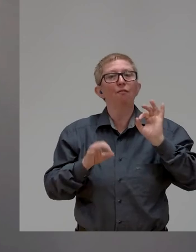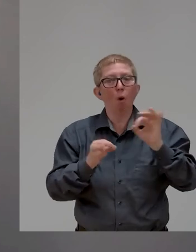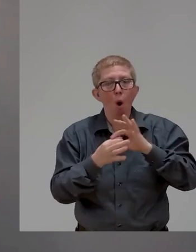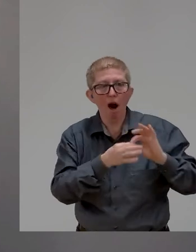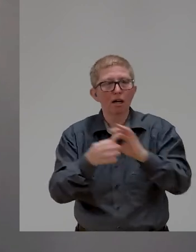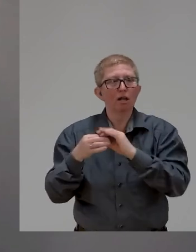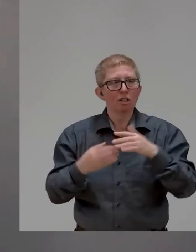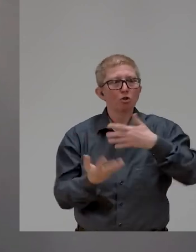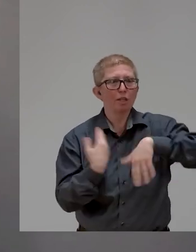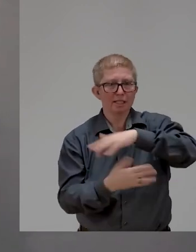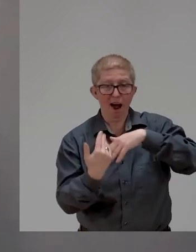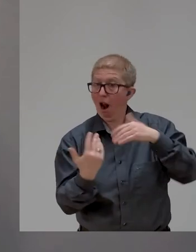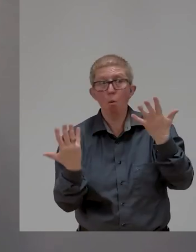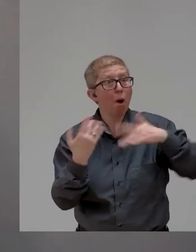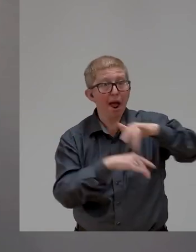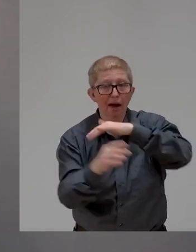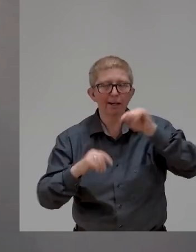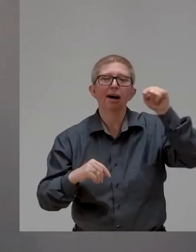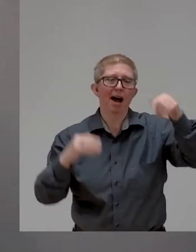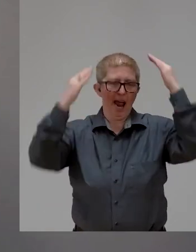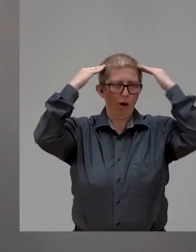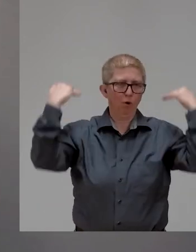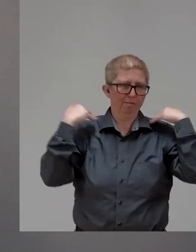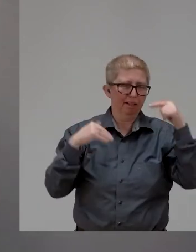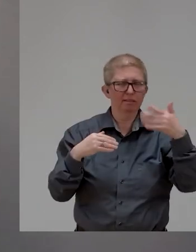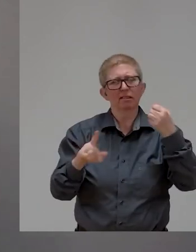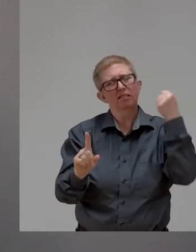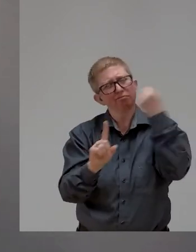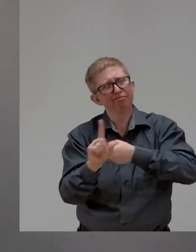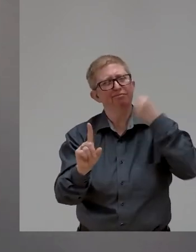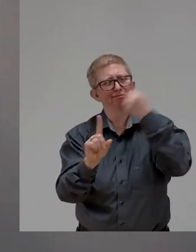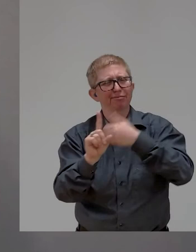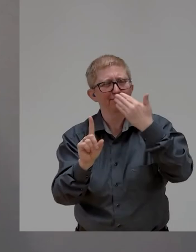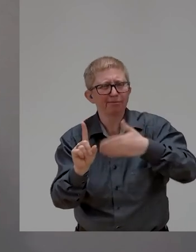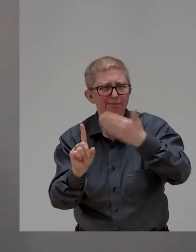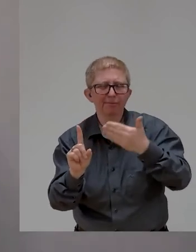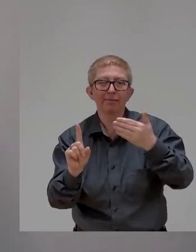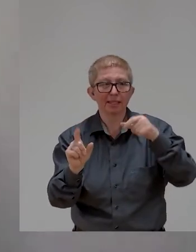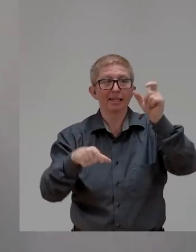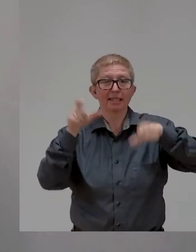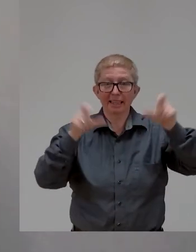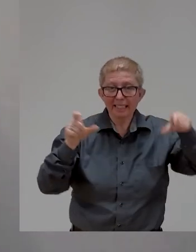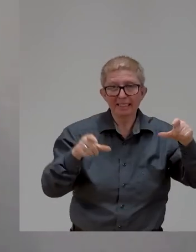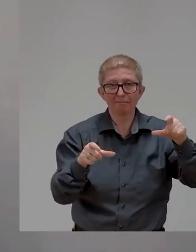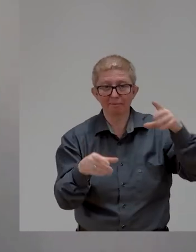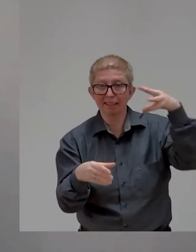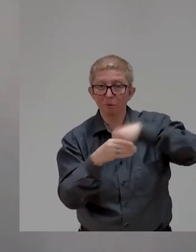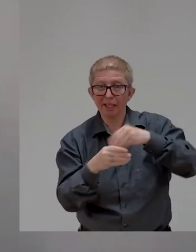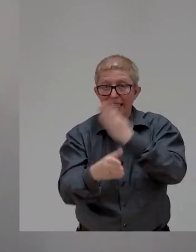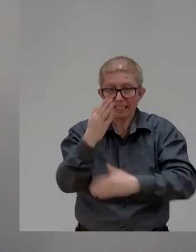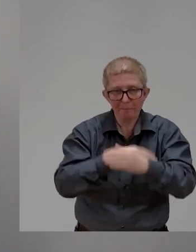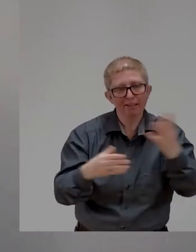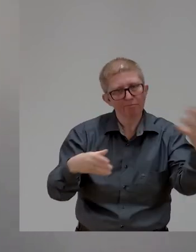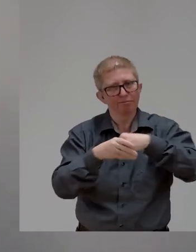legislation to remove barriers for the inclusion of people with disabilities. Now, who better could we have